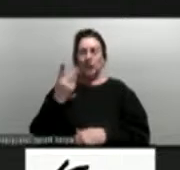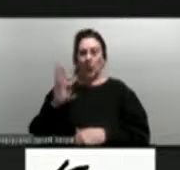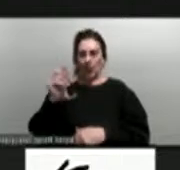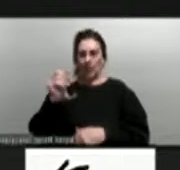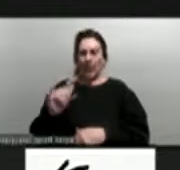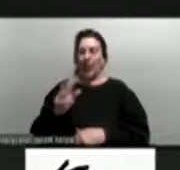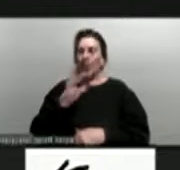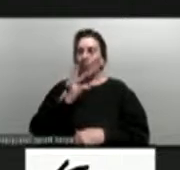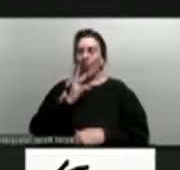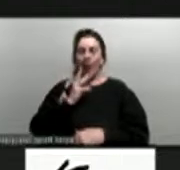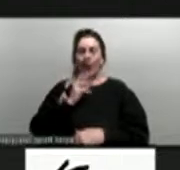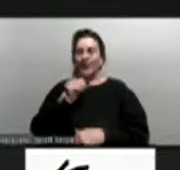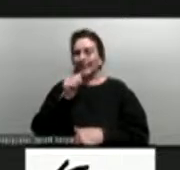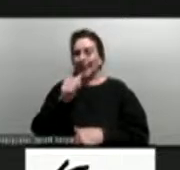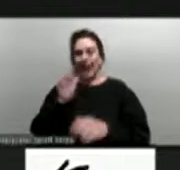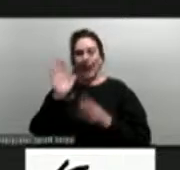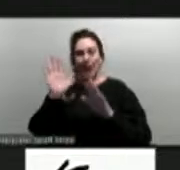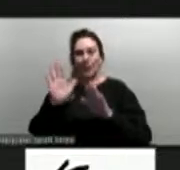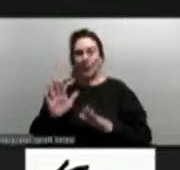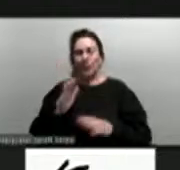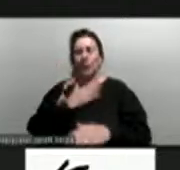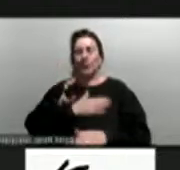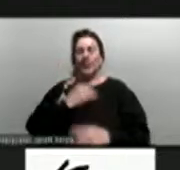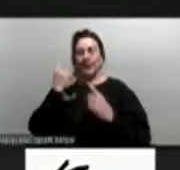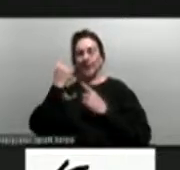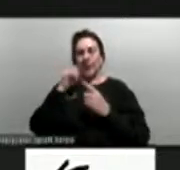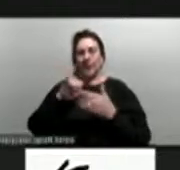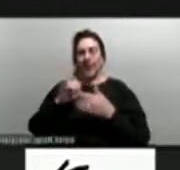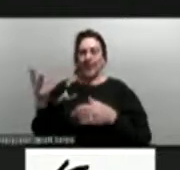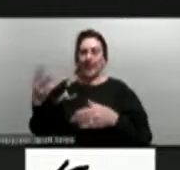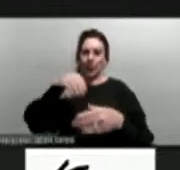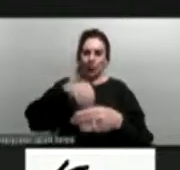just hope that you guys consider that in the budget.